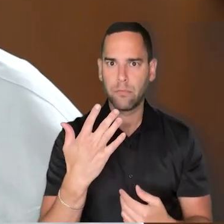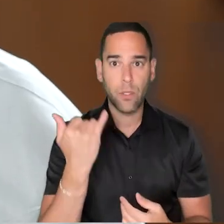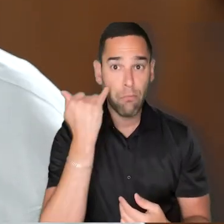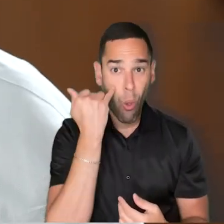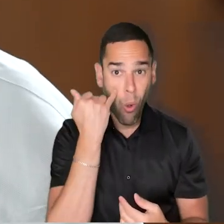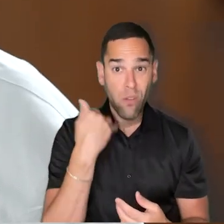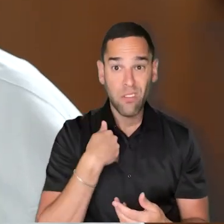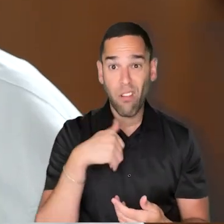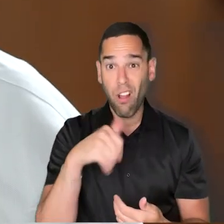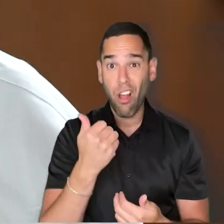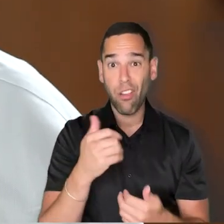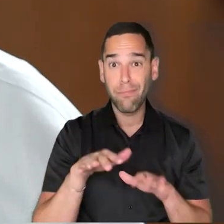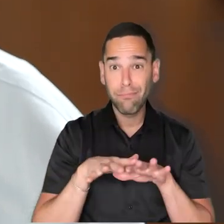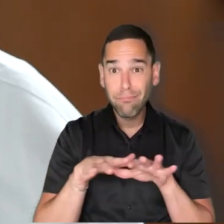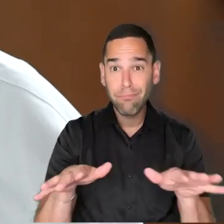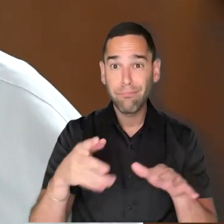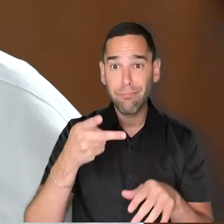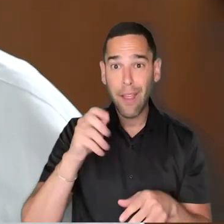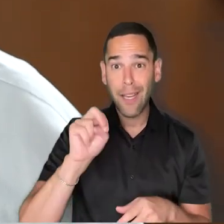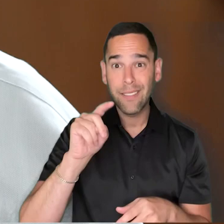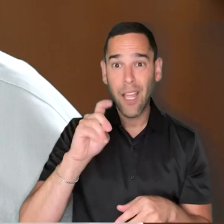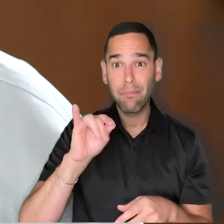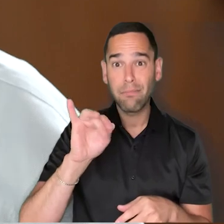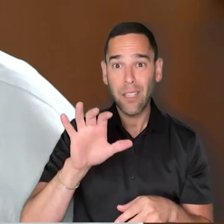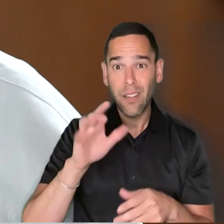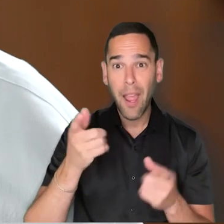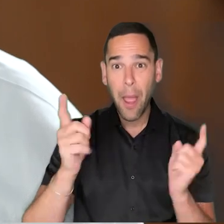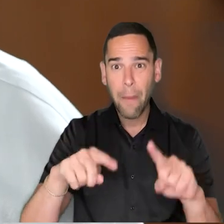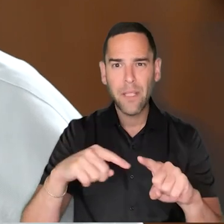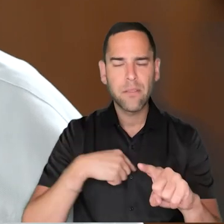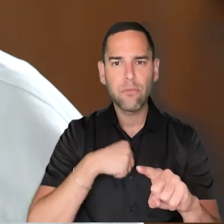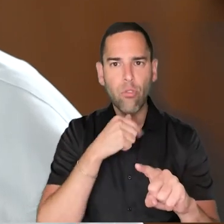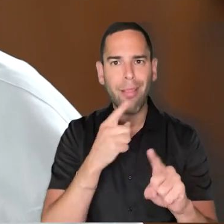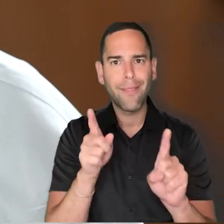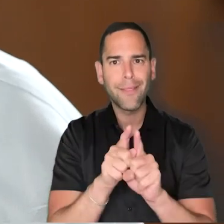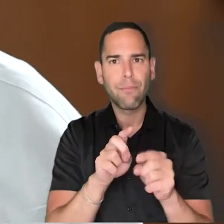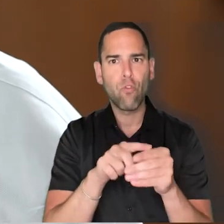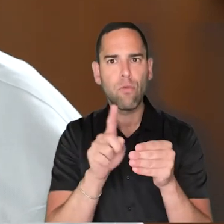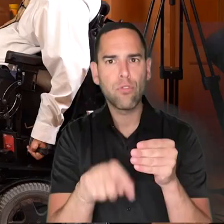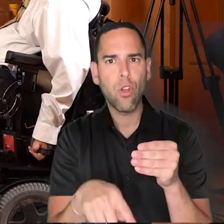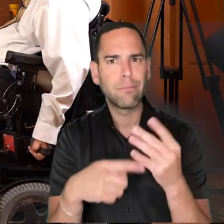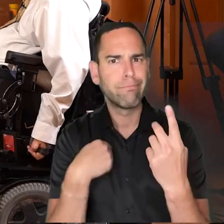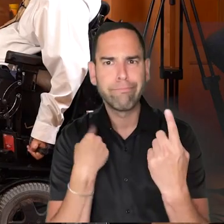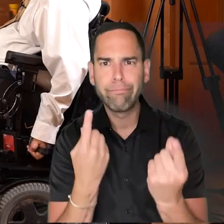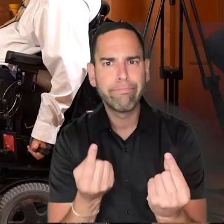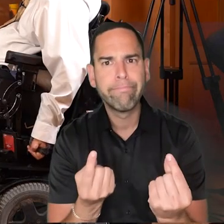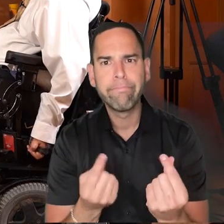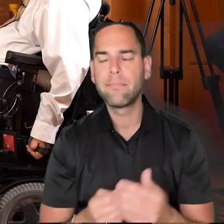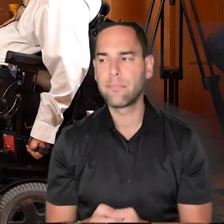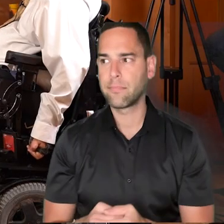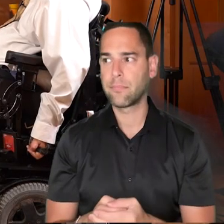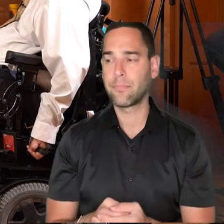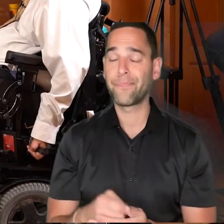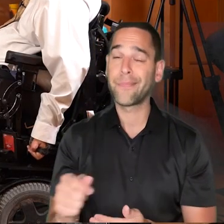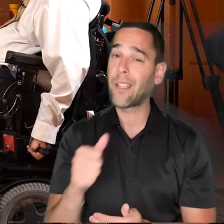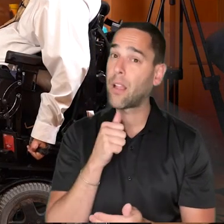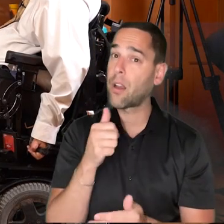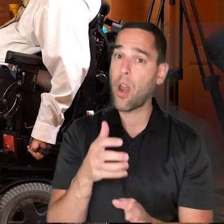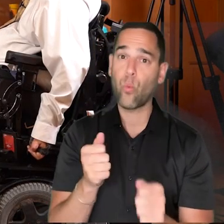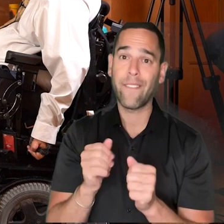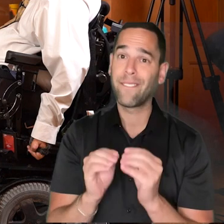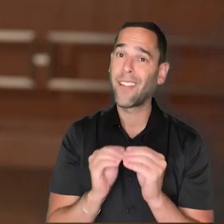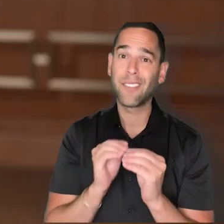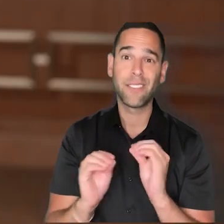forbid we have another pandemic, we're not experiencing the same things in these communities. I mean, I don't think these are quick